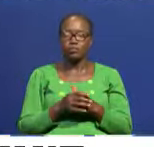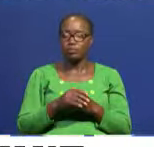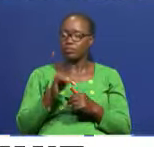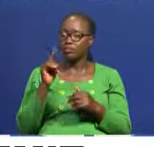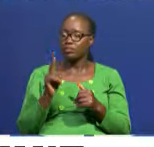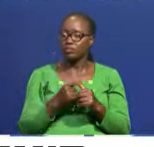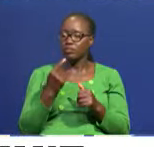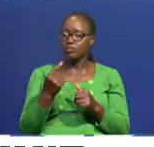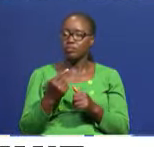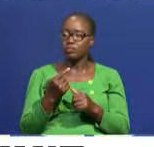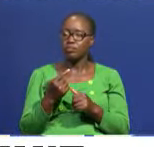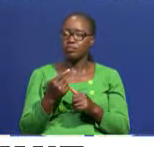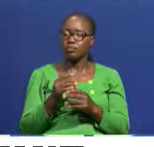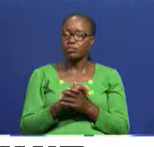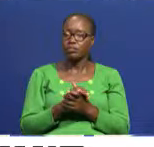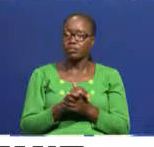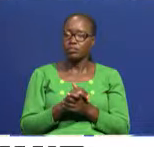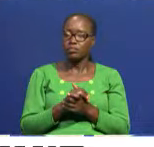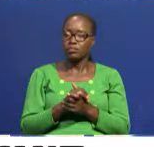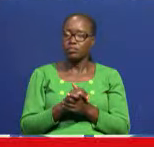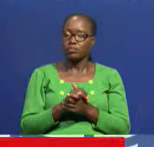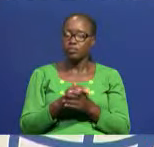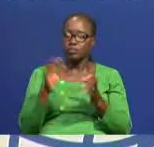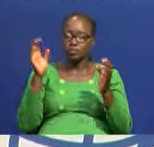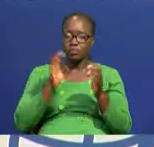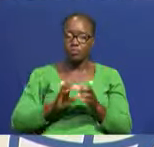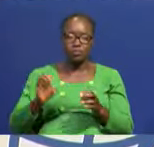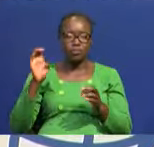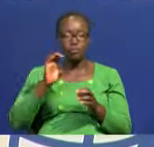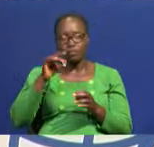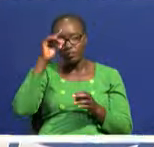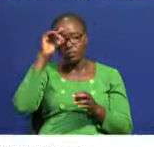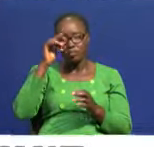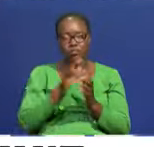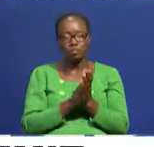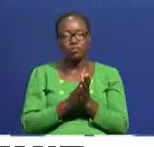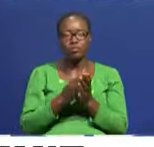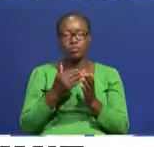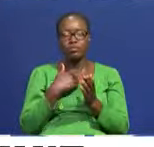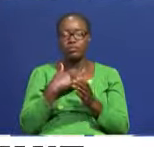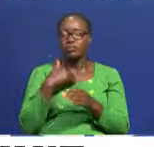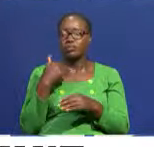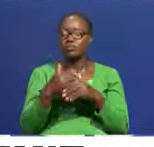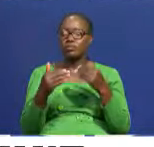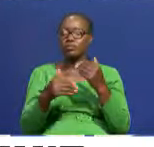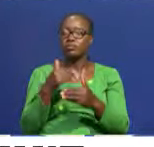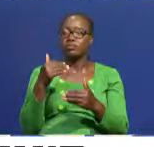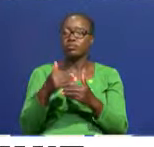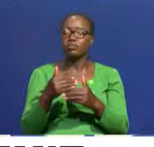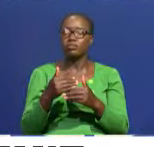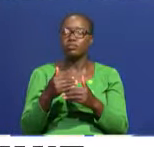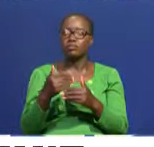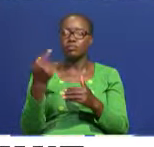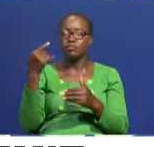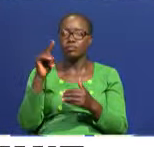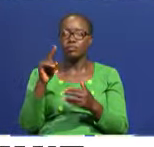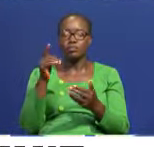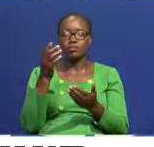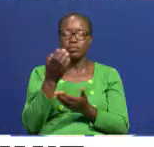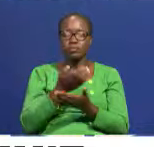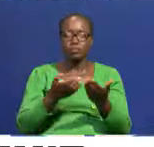and foremost, the Ethiopian government has navigated structural macroeconomic